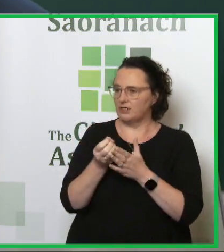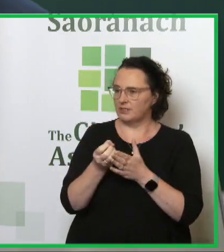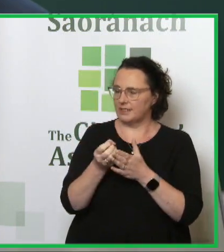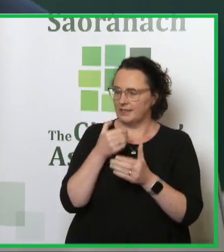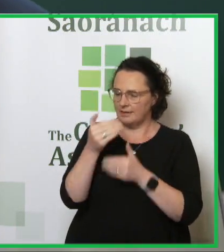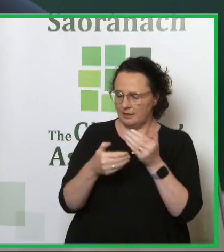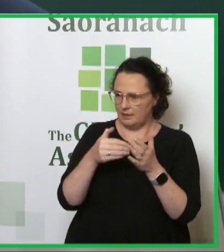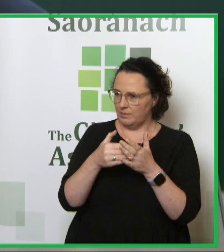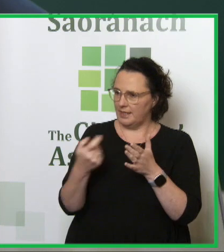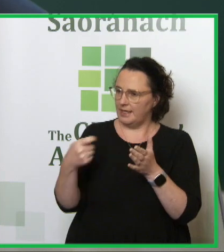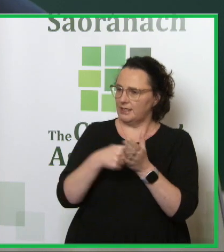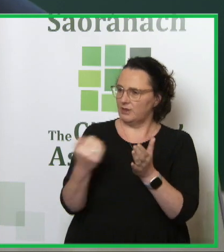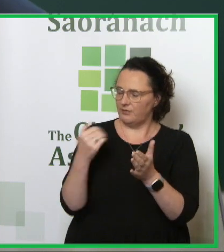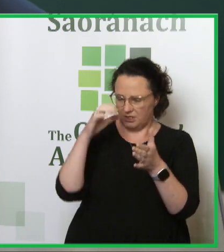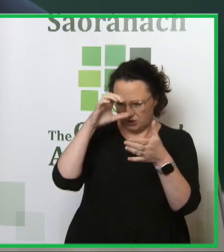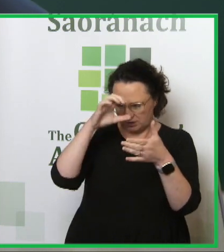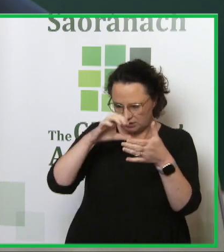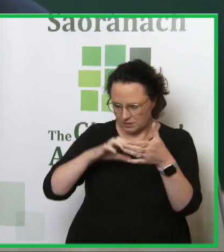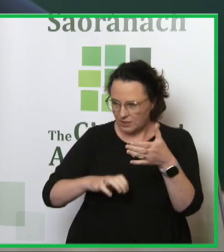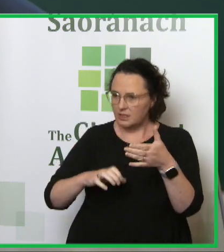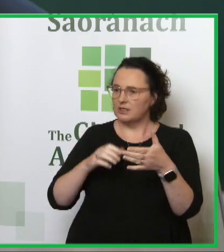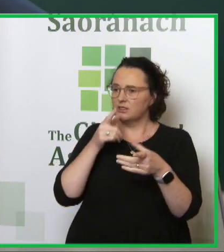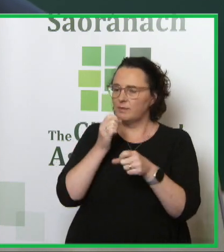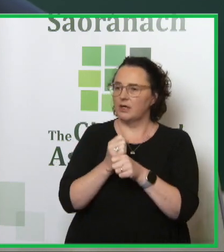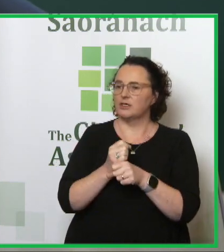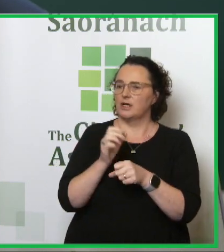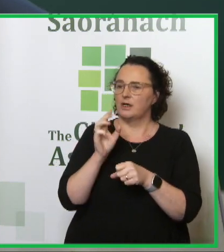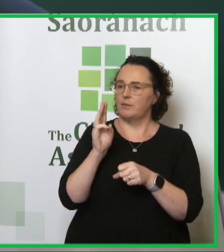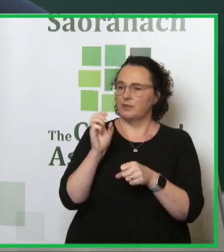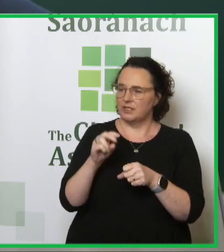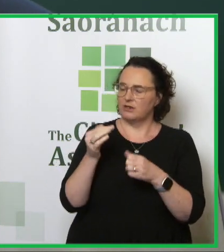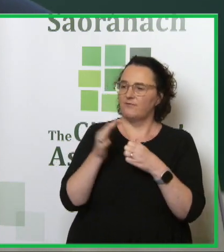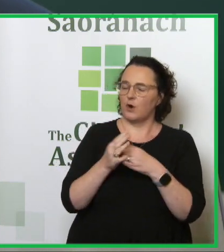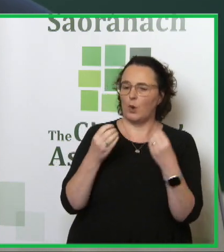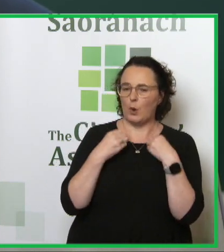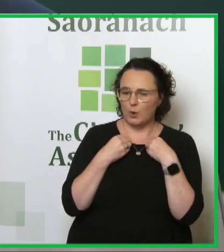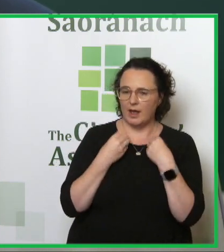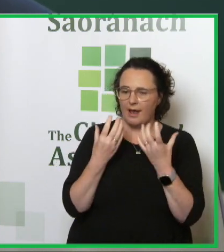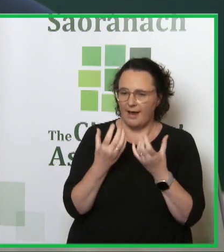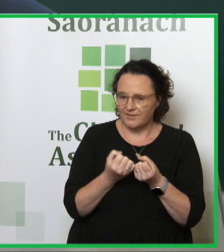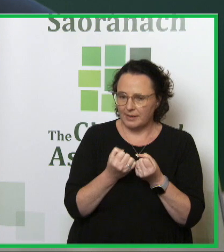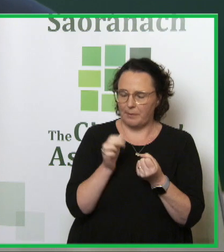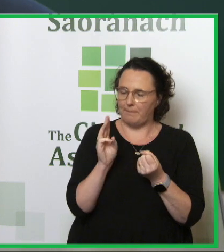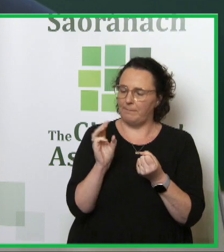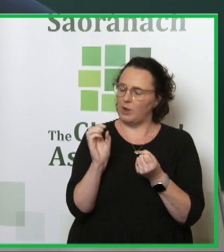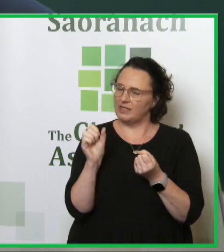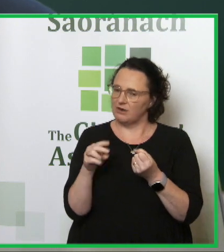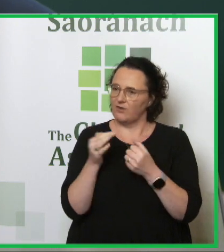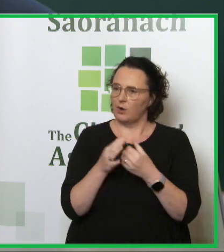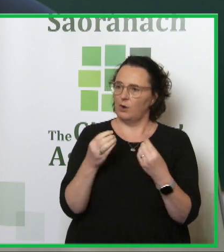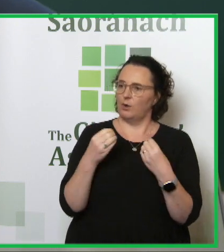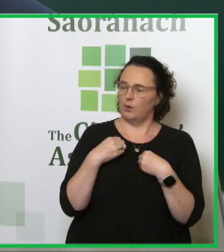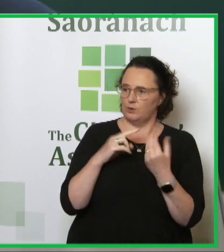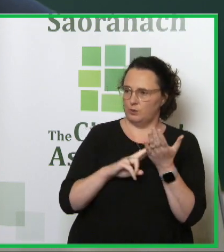table, explains exactly what we mean. So we're talking about possession for personal use. And as I said, there's elements of